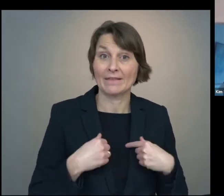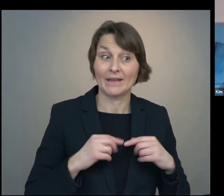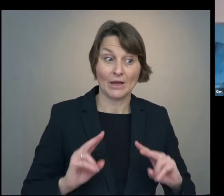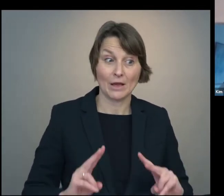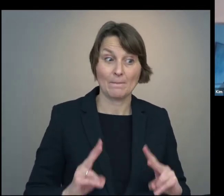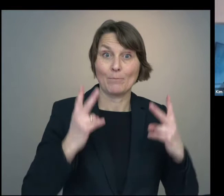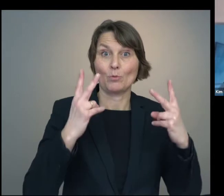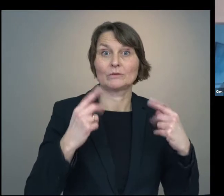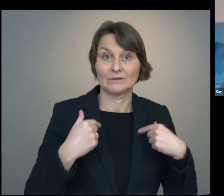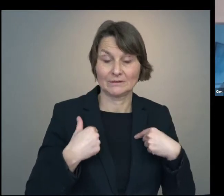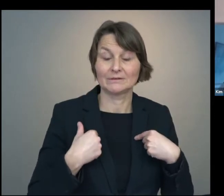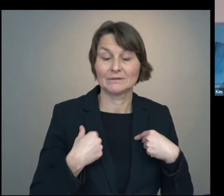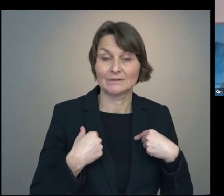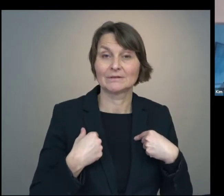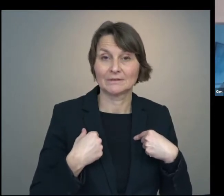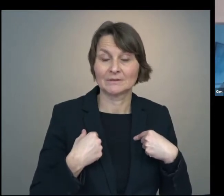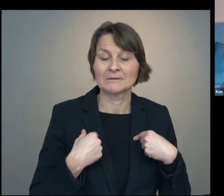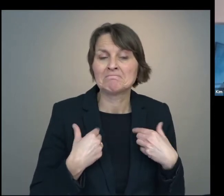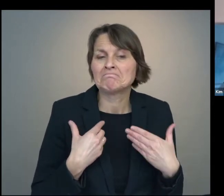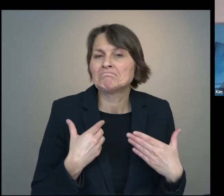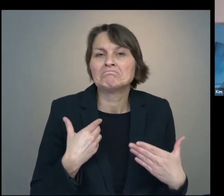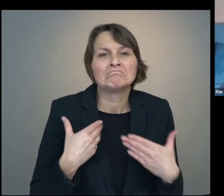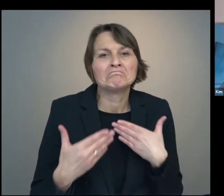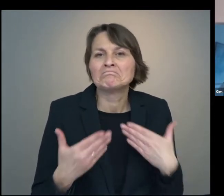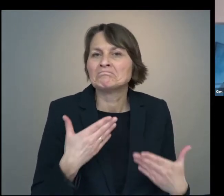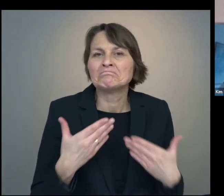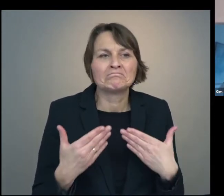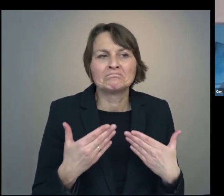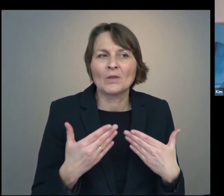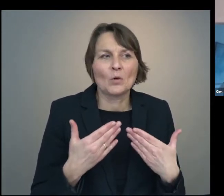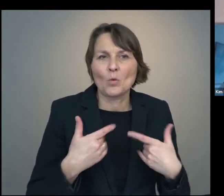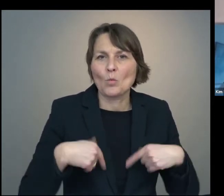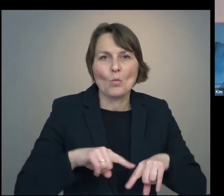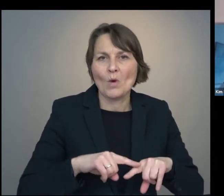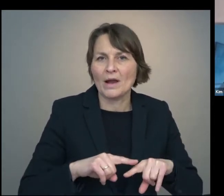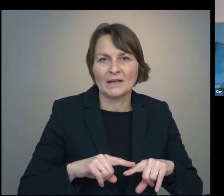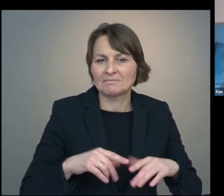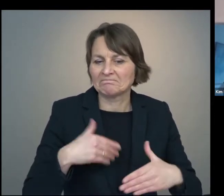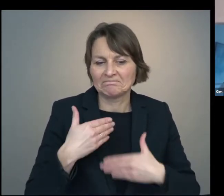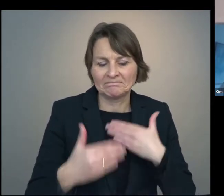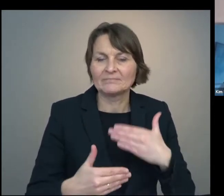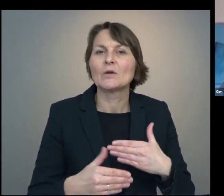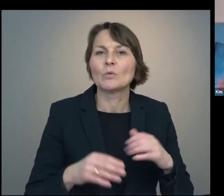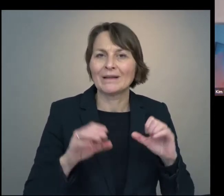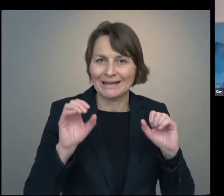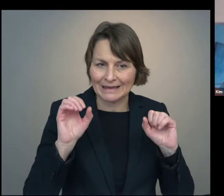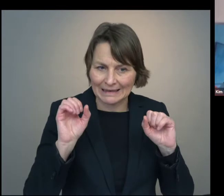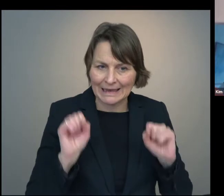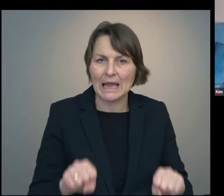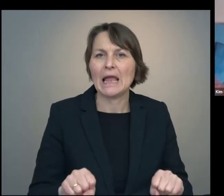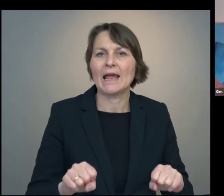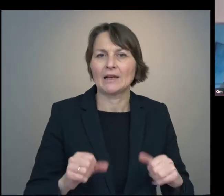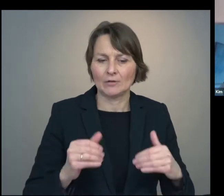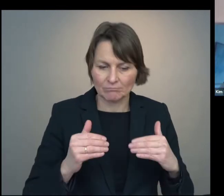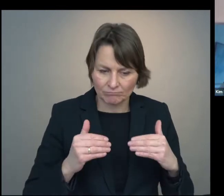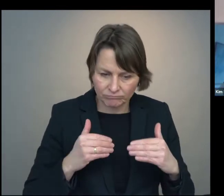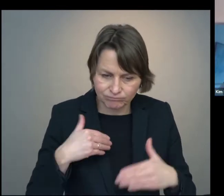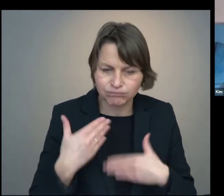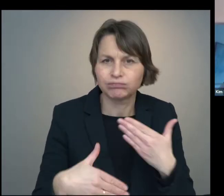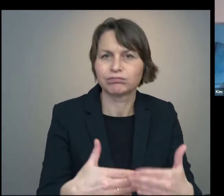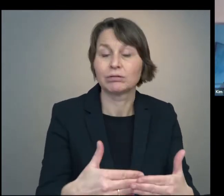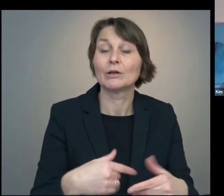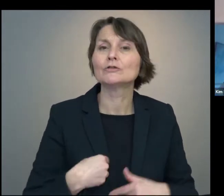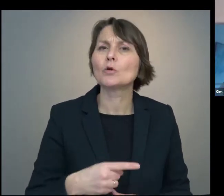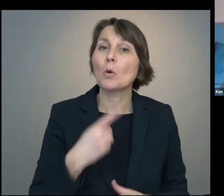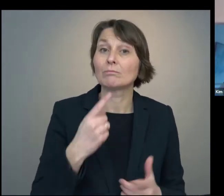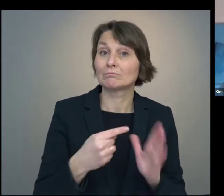It's important for us that whatever we do, we are able to execute on things. When we